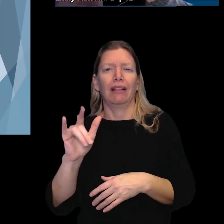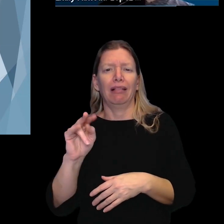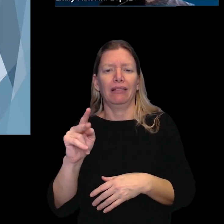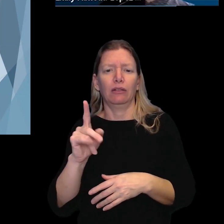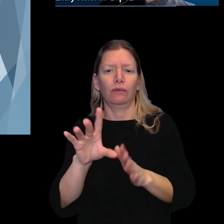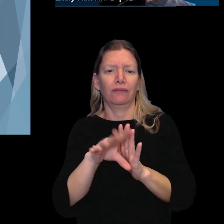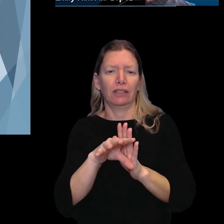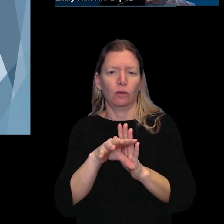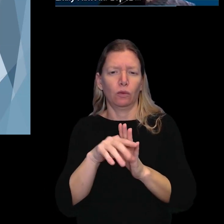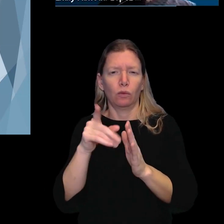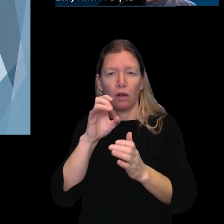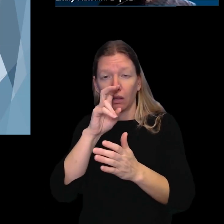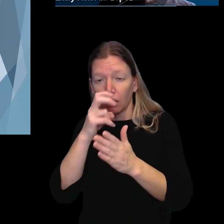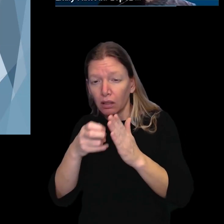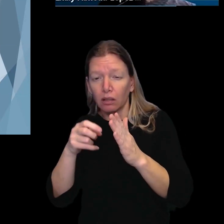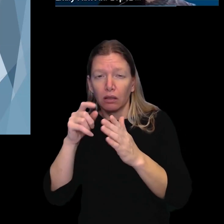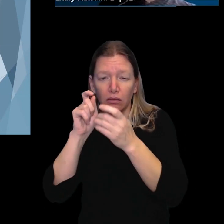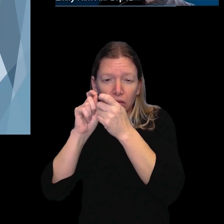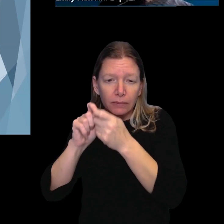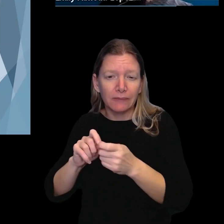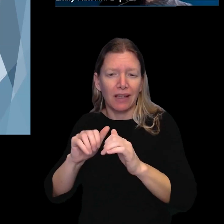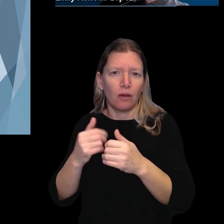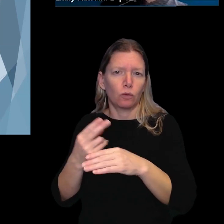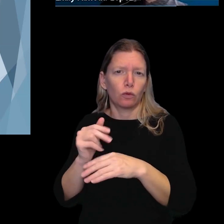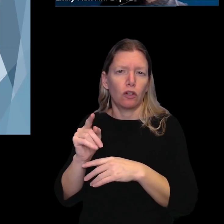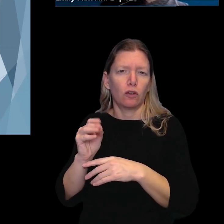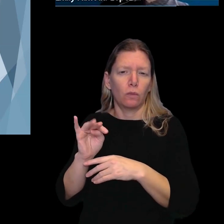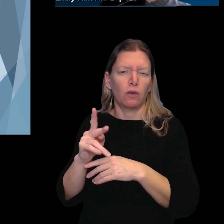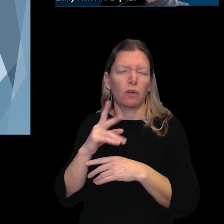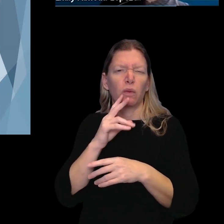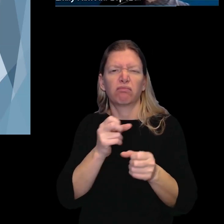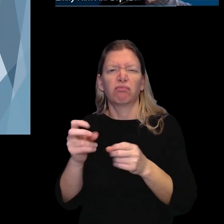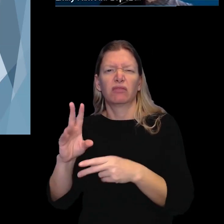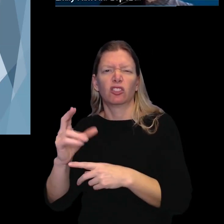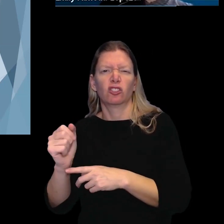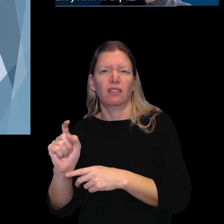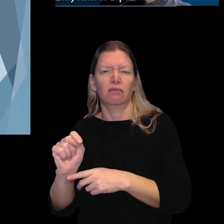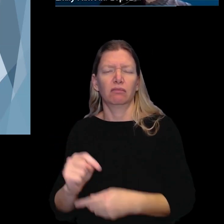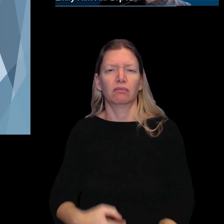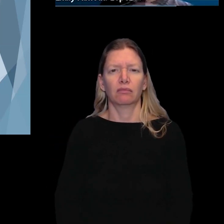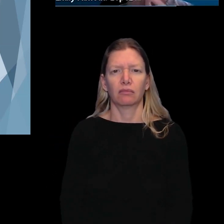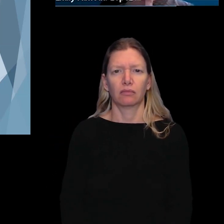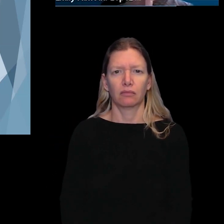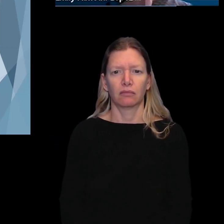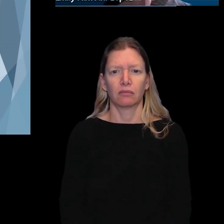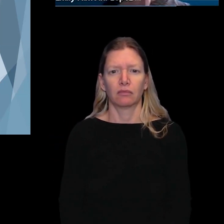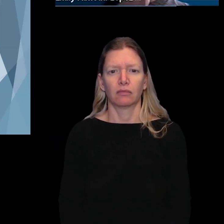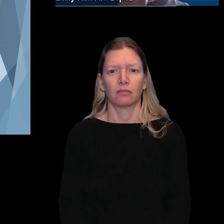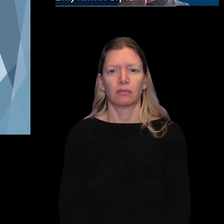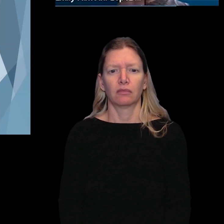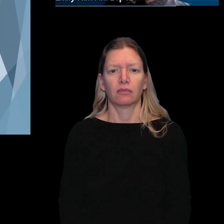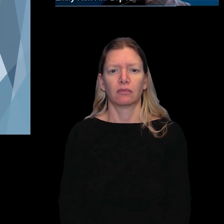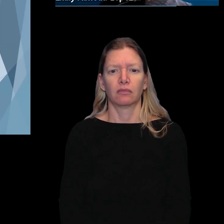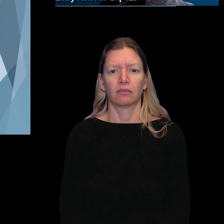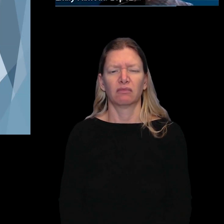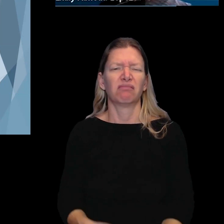this available in the chat for people who want to learn the specifics of how to use the AutoMark.